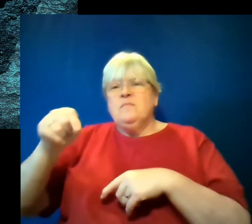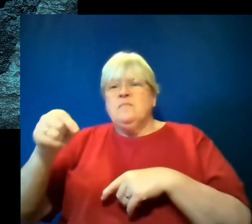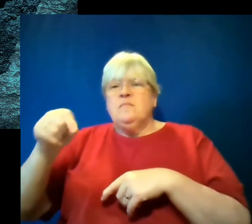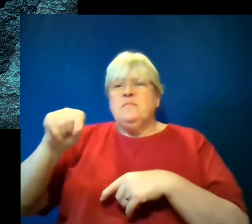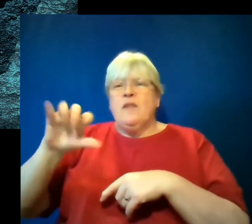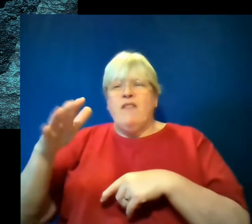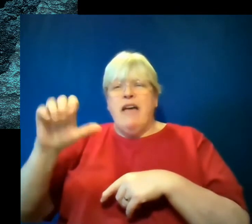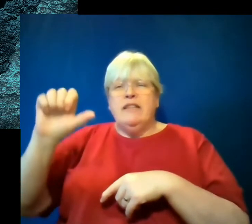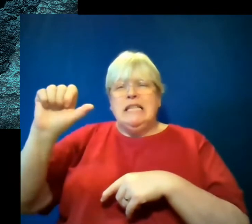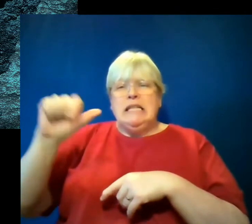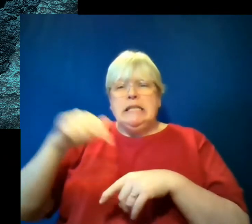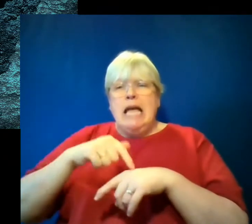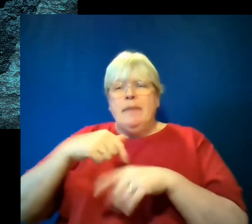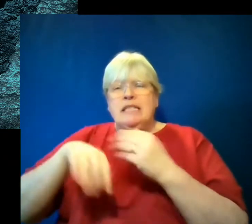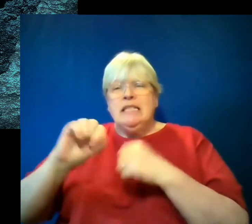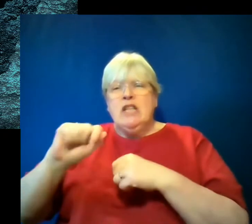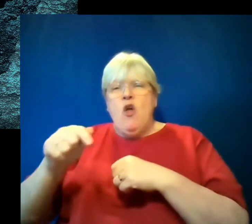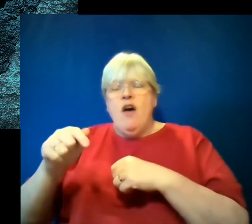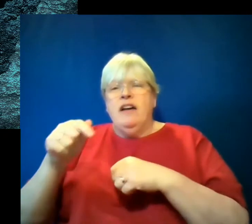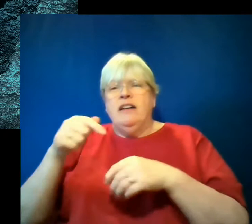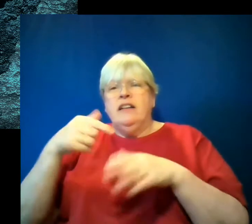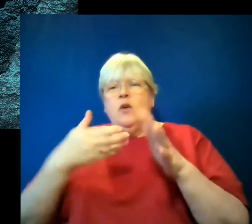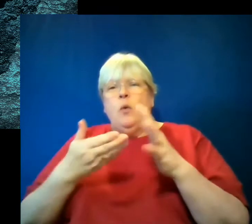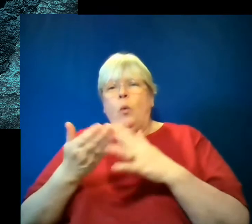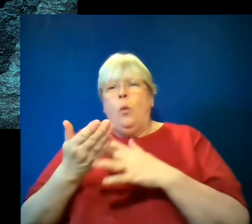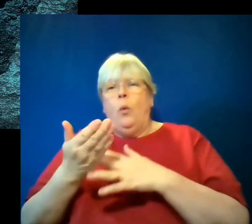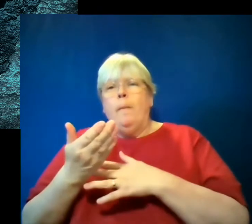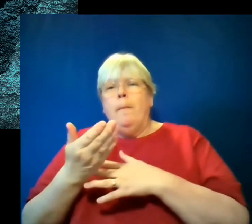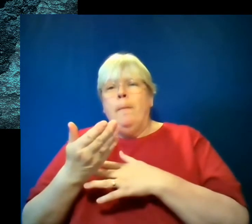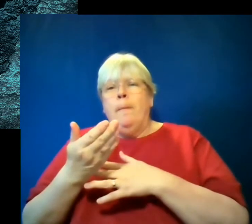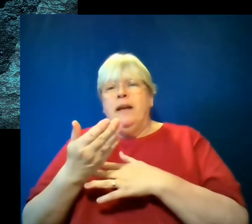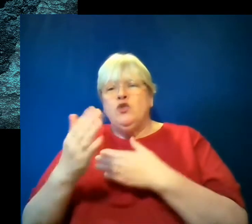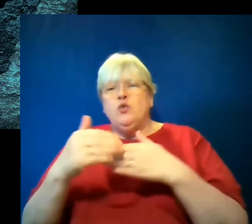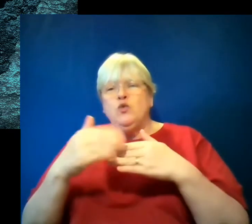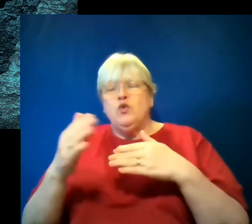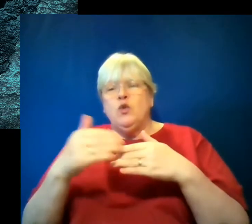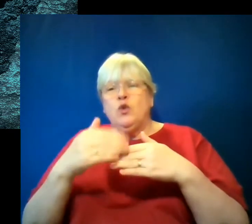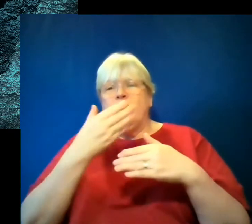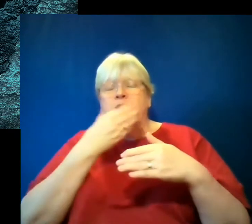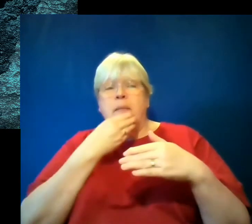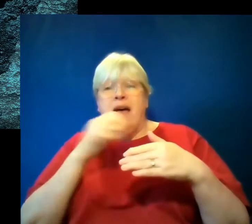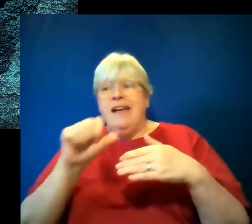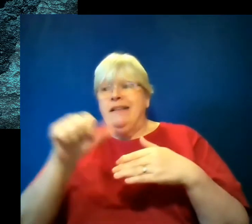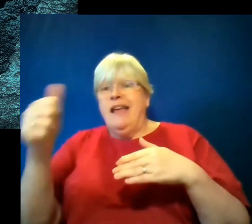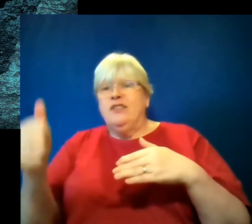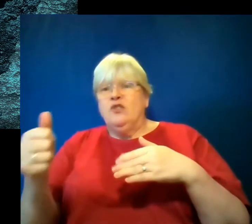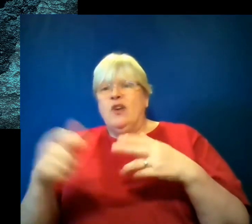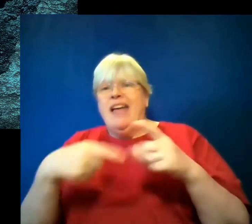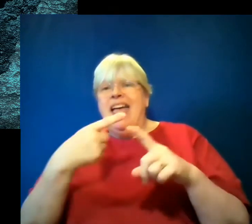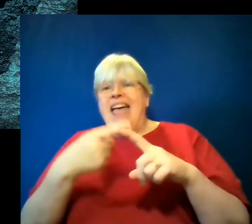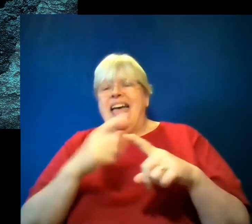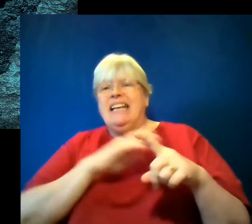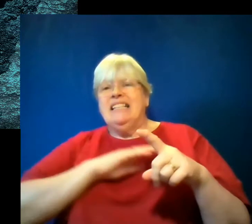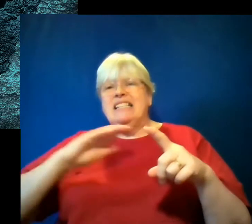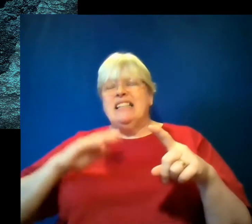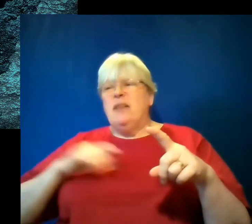6 times in the lock, and crept on soundless feet towards the door. A man in the cell next door, ex-army, with soot in his nails and a